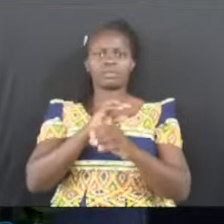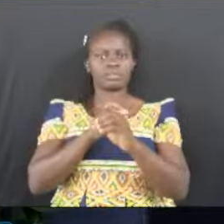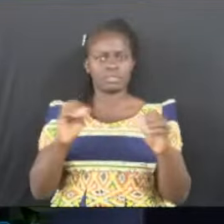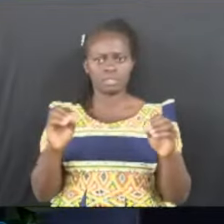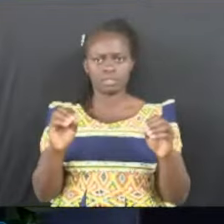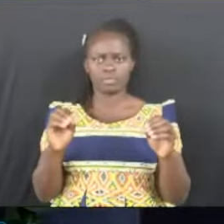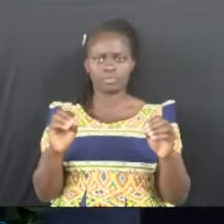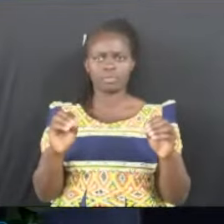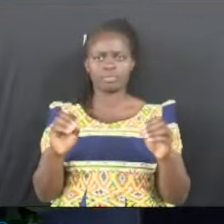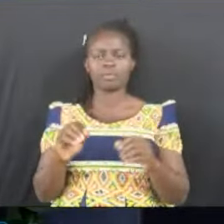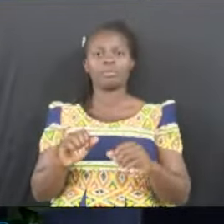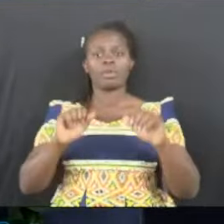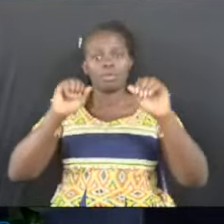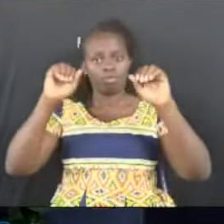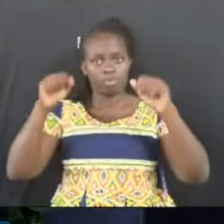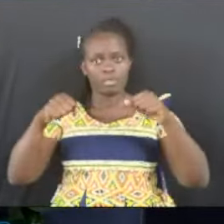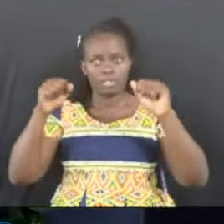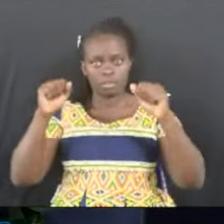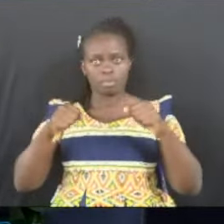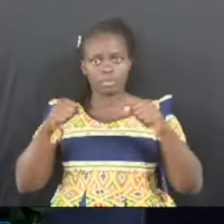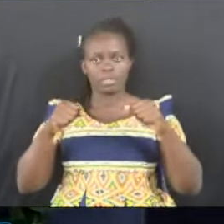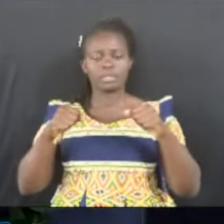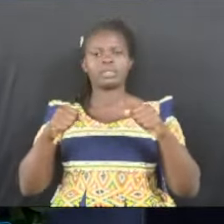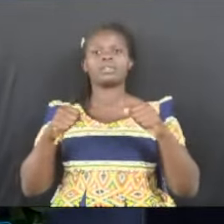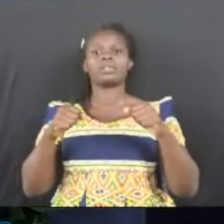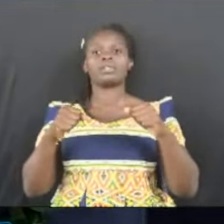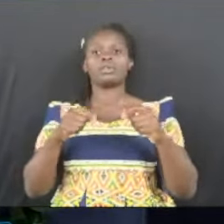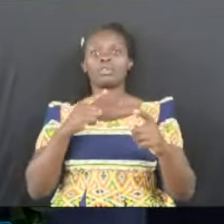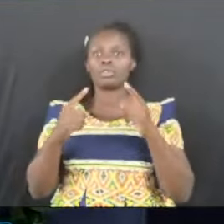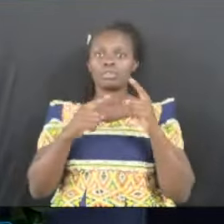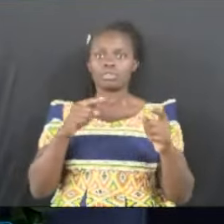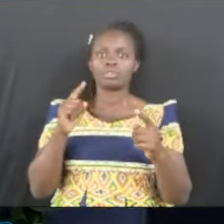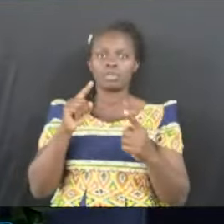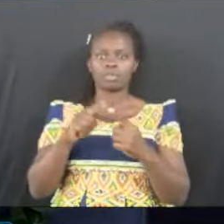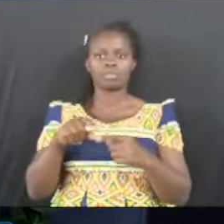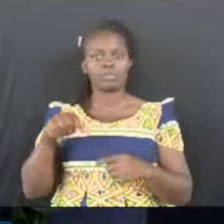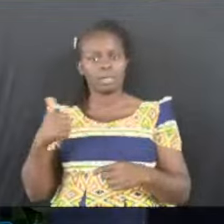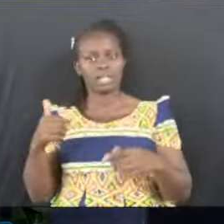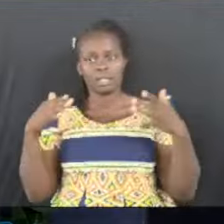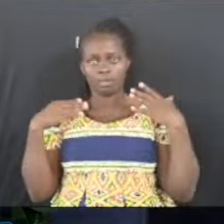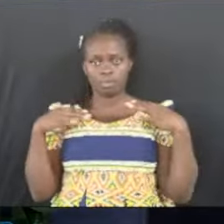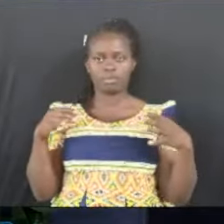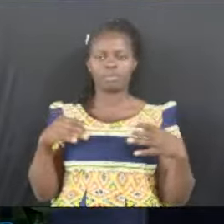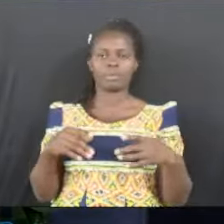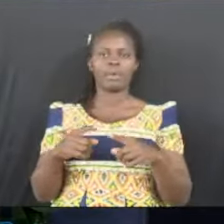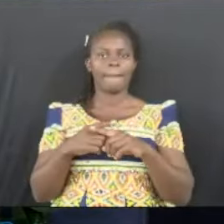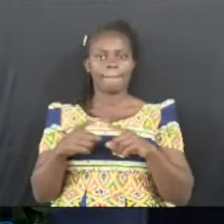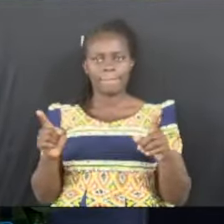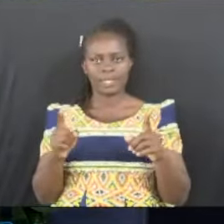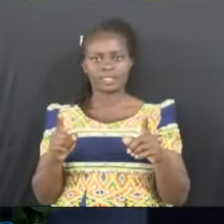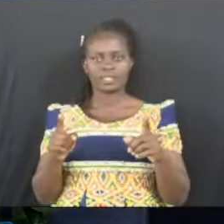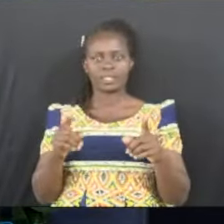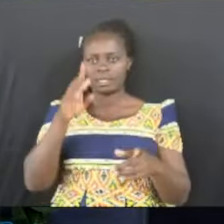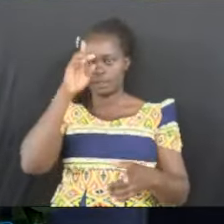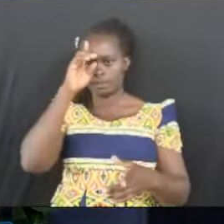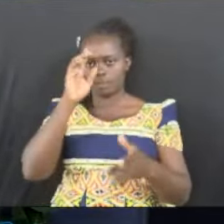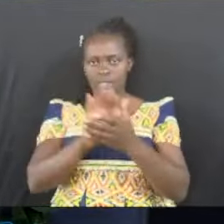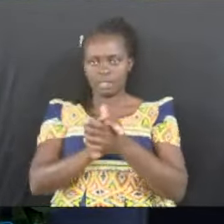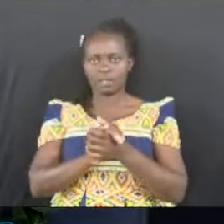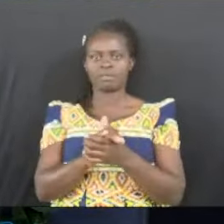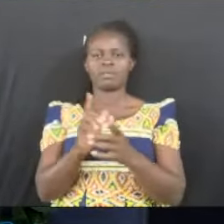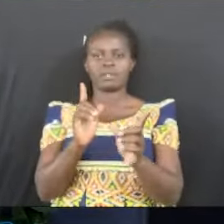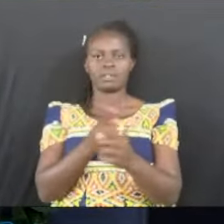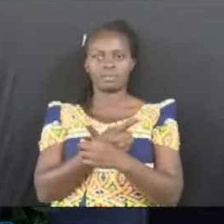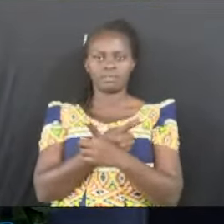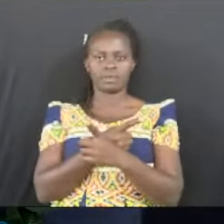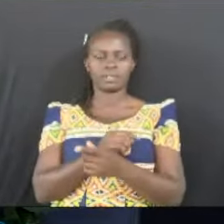the supremacy of a human being. Why? Because Jesus Christ is our sufficiency. That is enough.